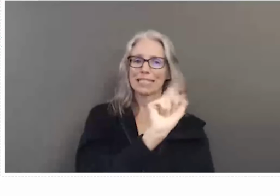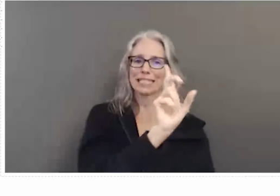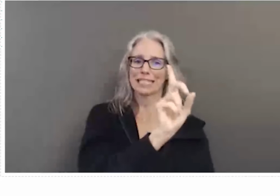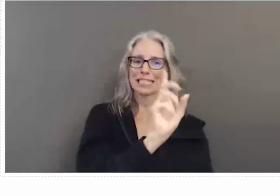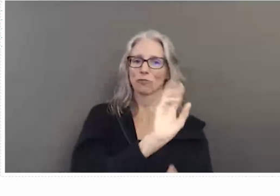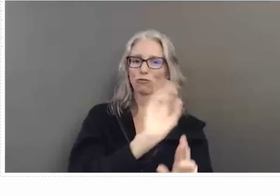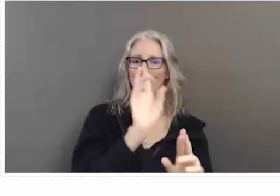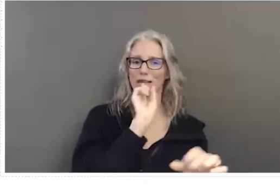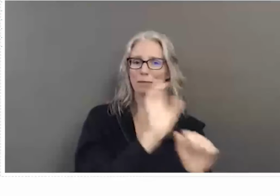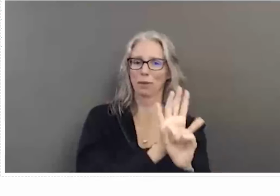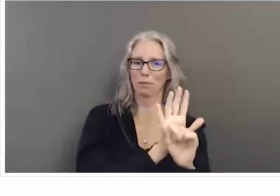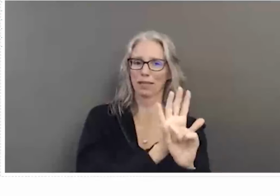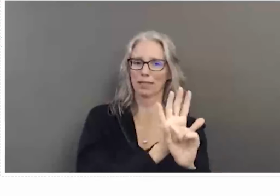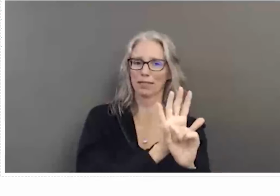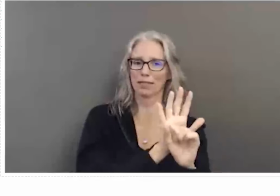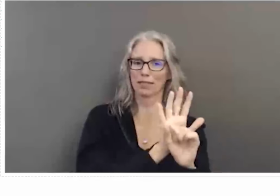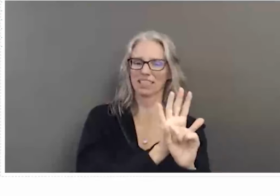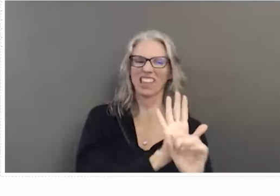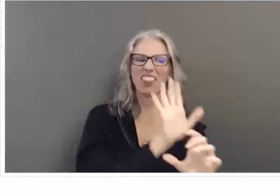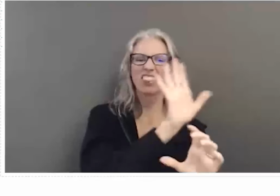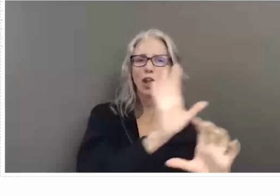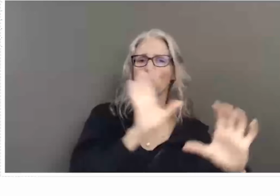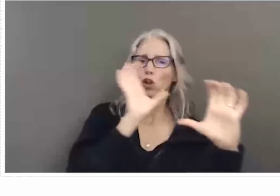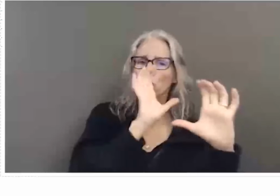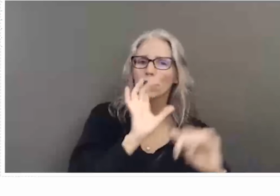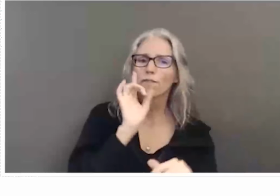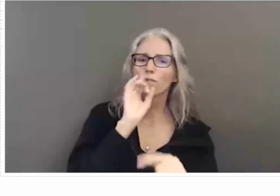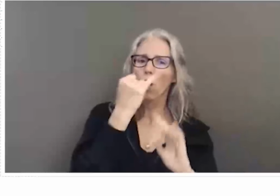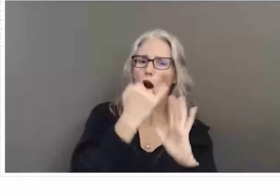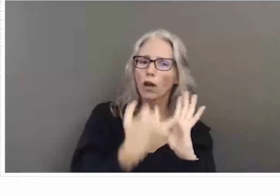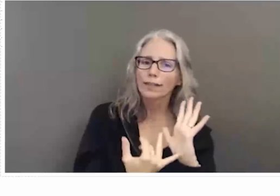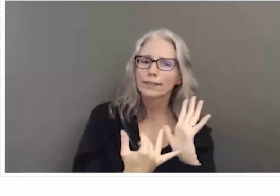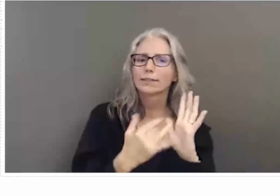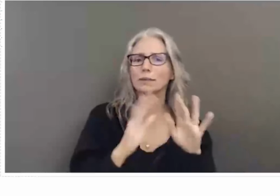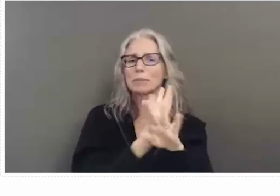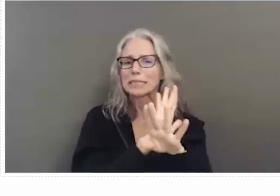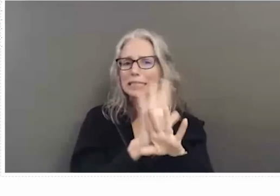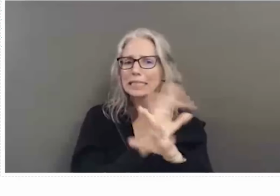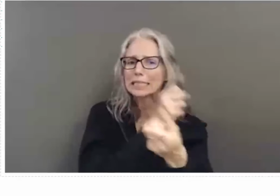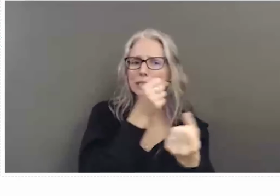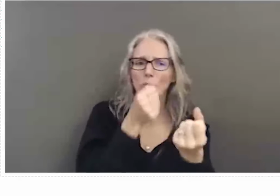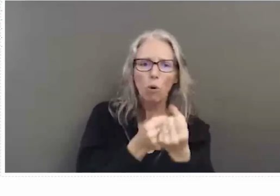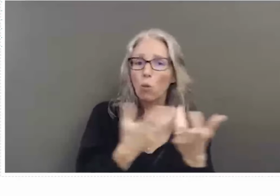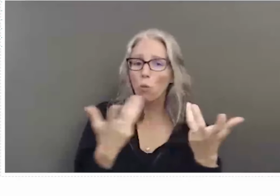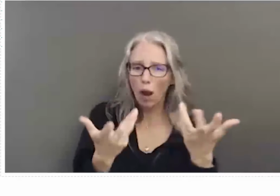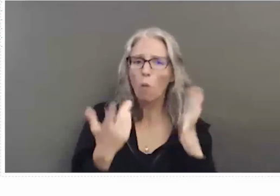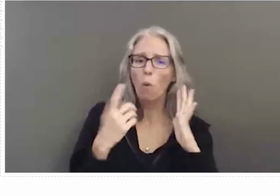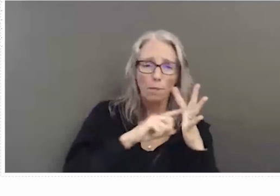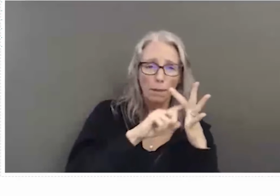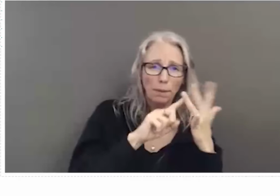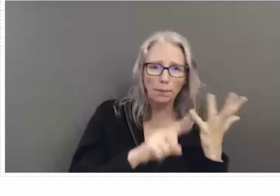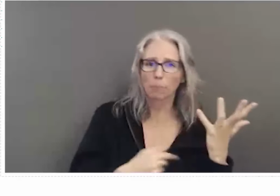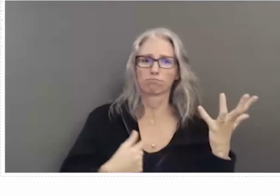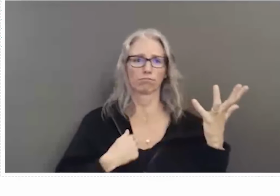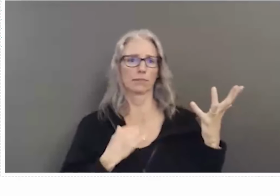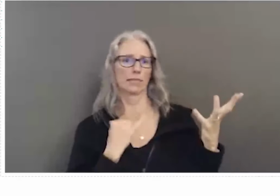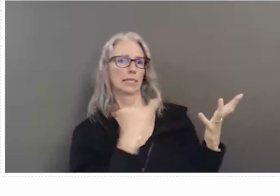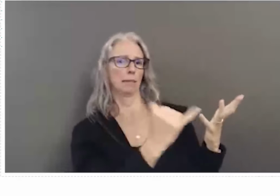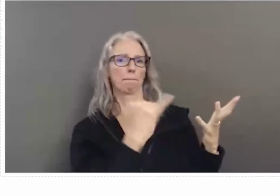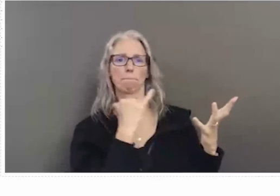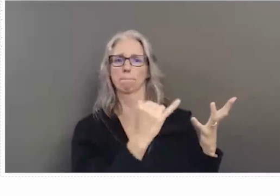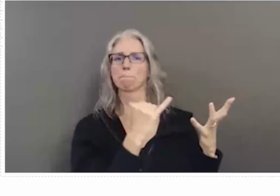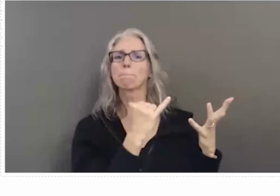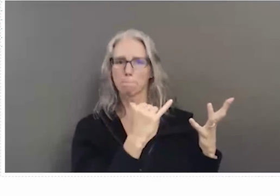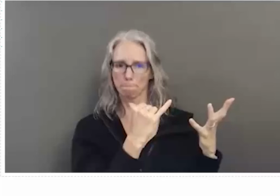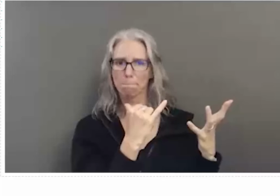excited to support and what kind of artists and work that we are excited to support, and what kind of